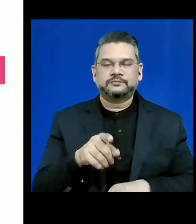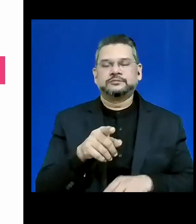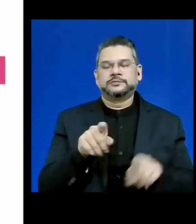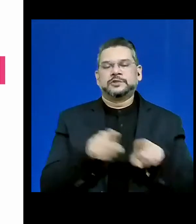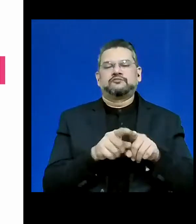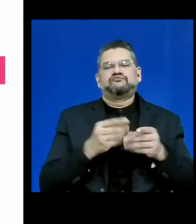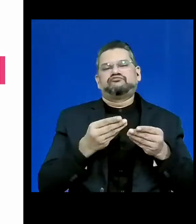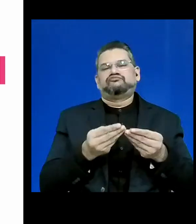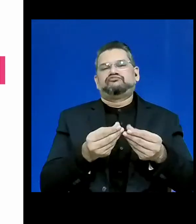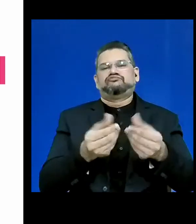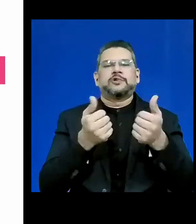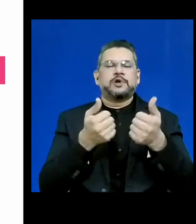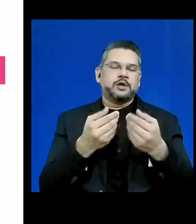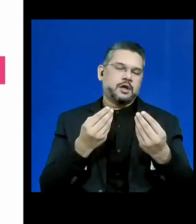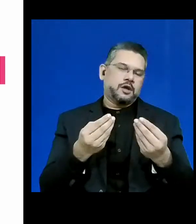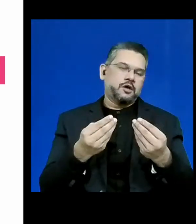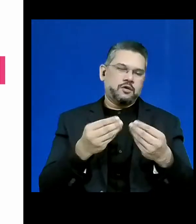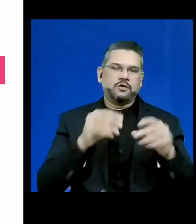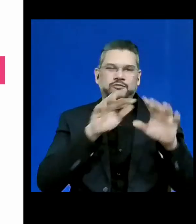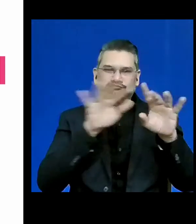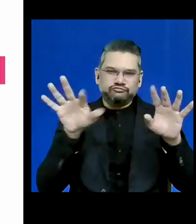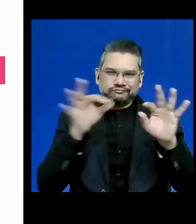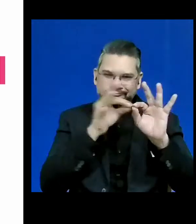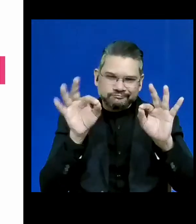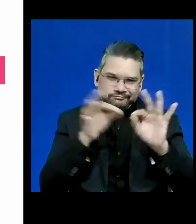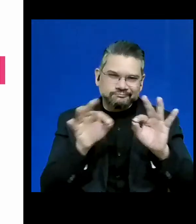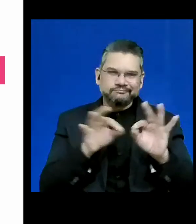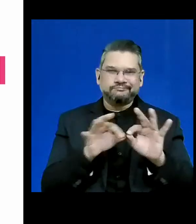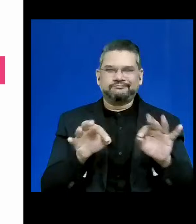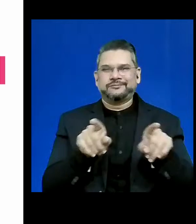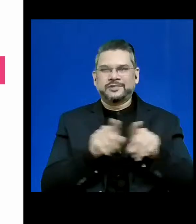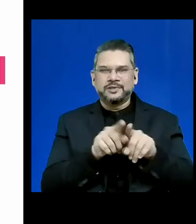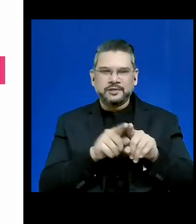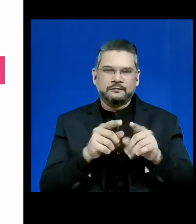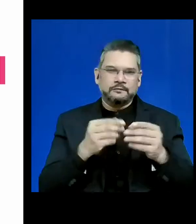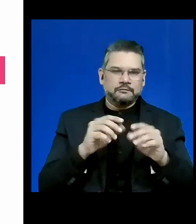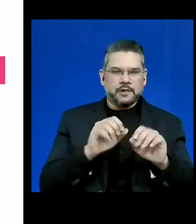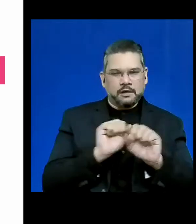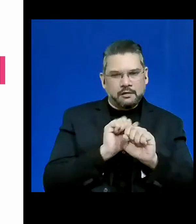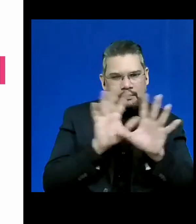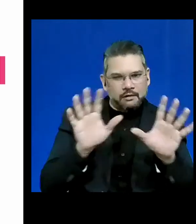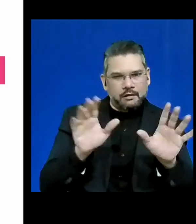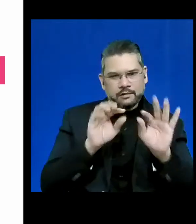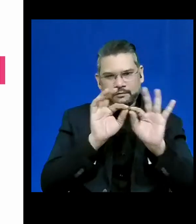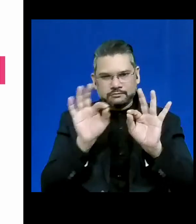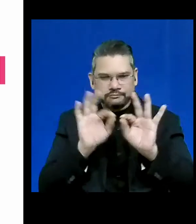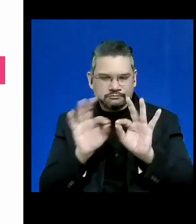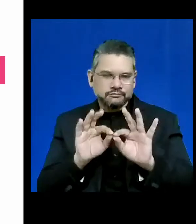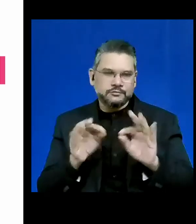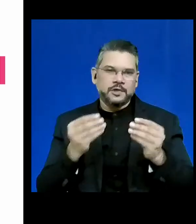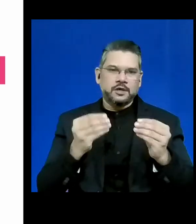content. So, things like links and spans and such can be included within a paragraph